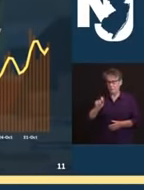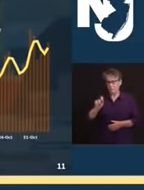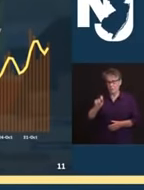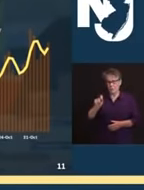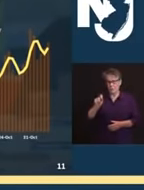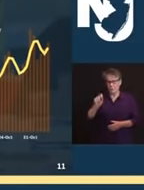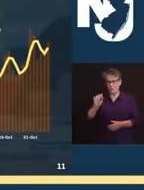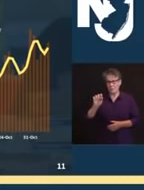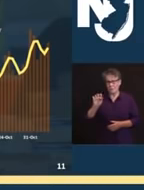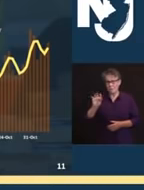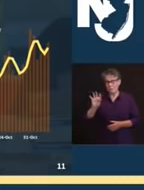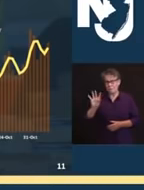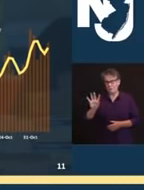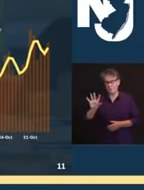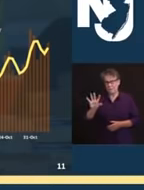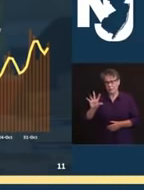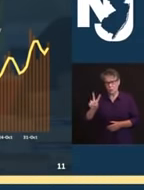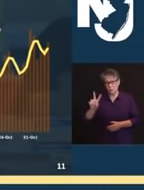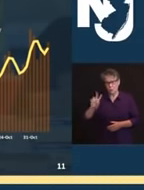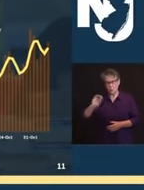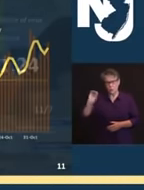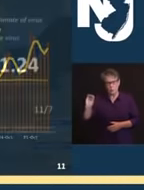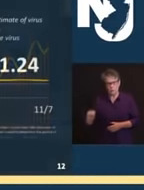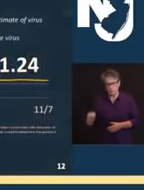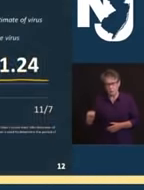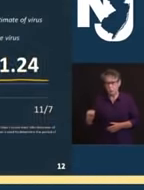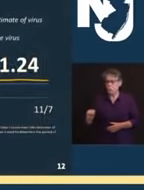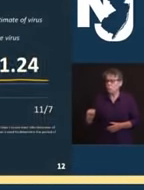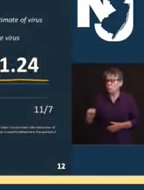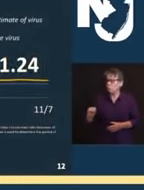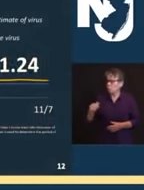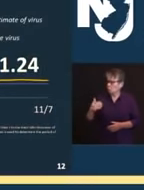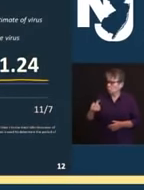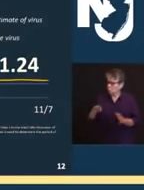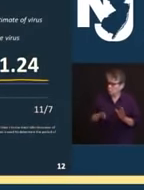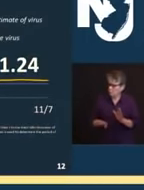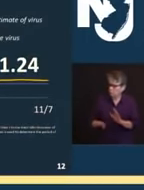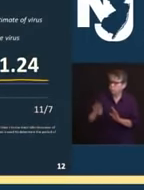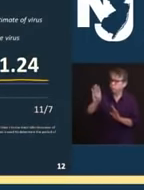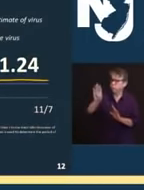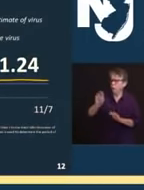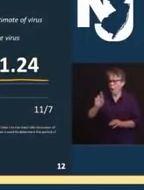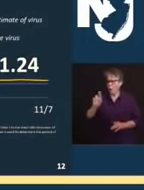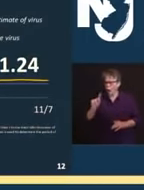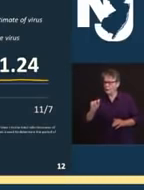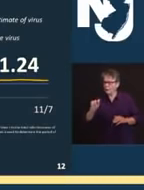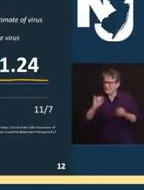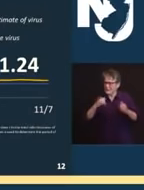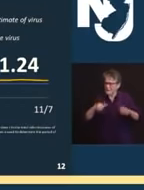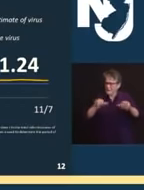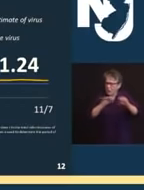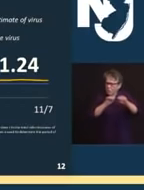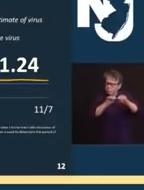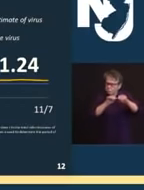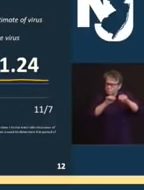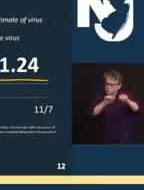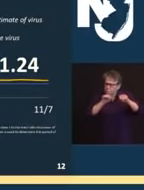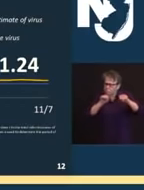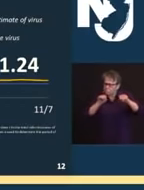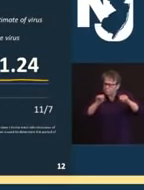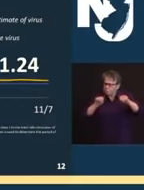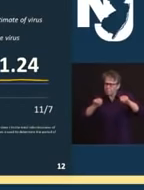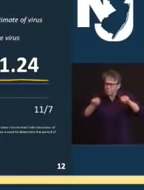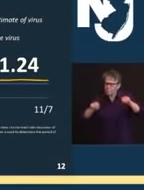of 7.52%. Rate of transmission has stayed in a range. It sits today at 1.24, and that's about where it's